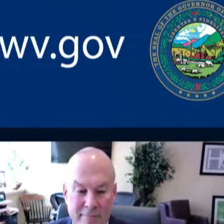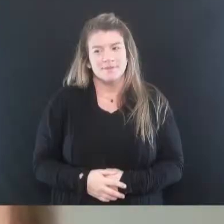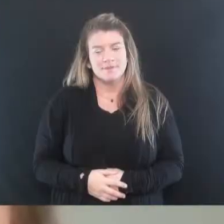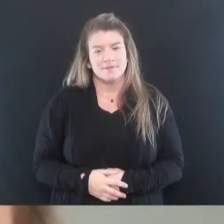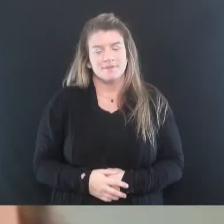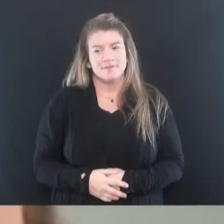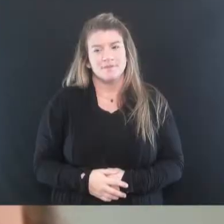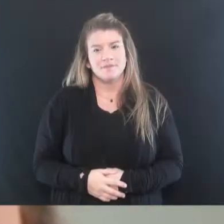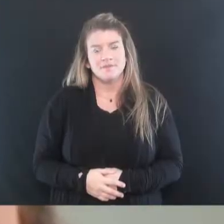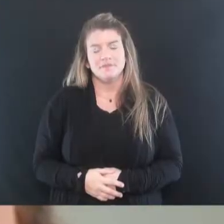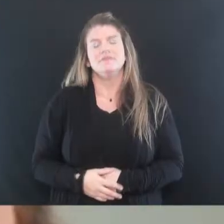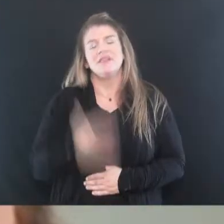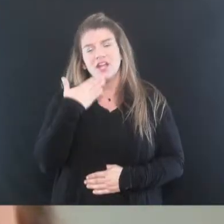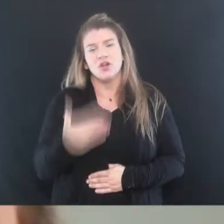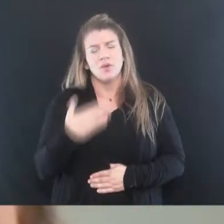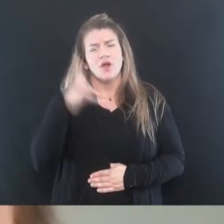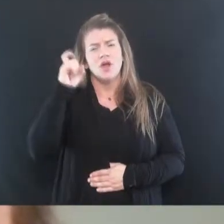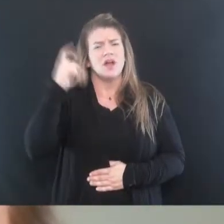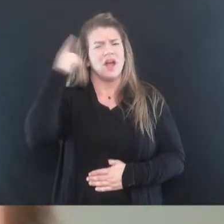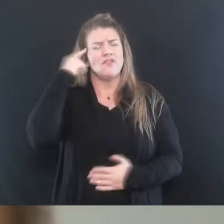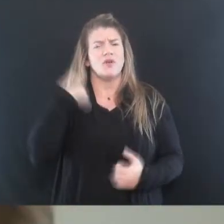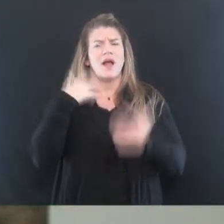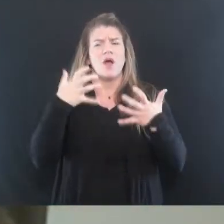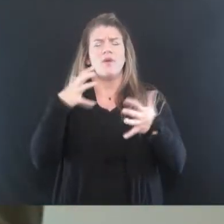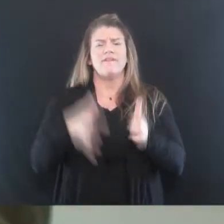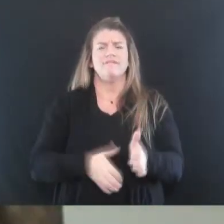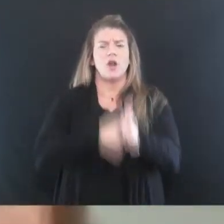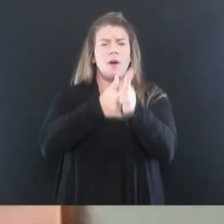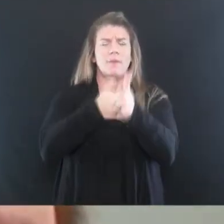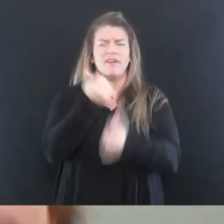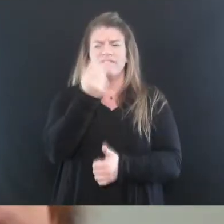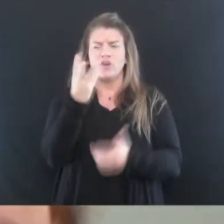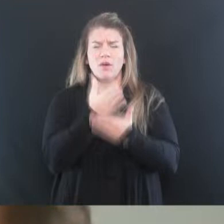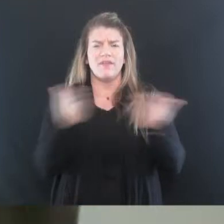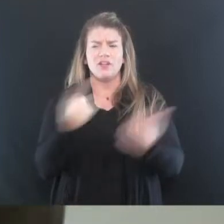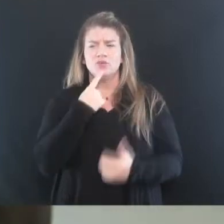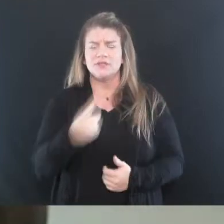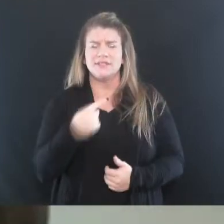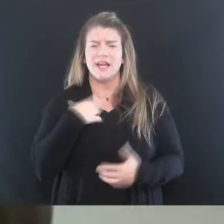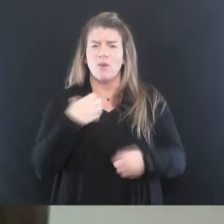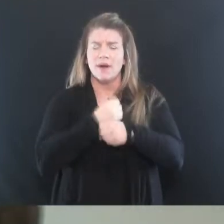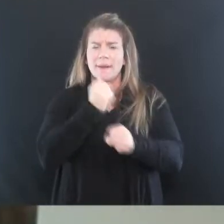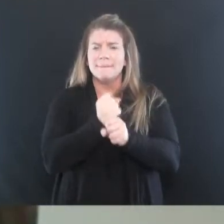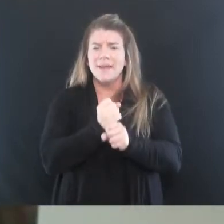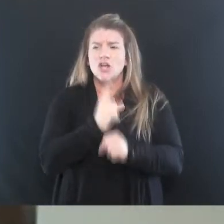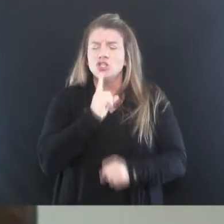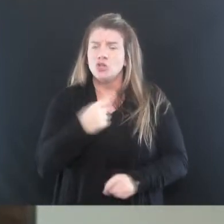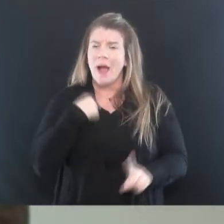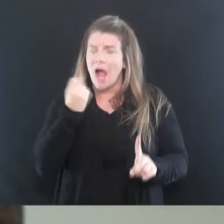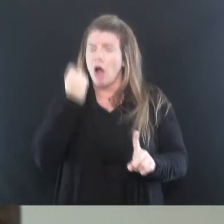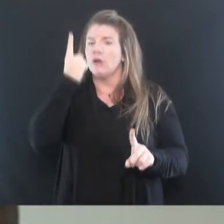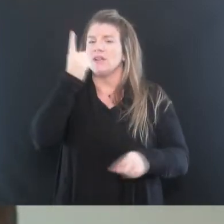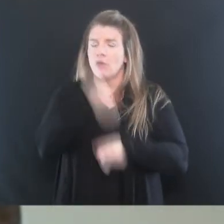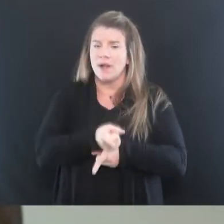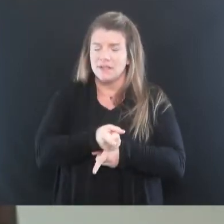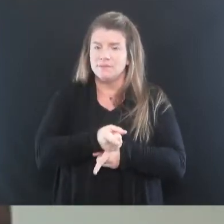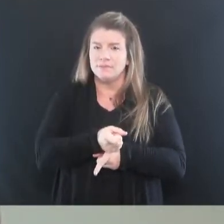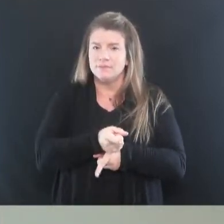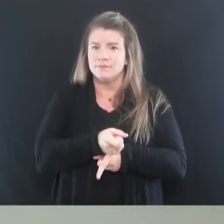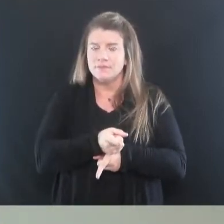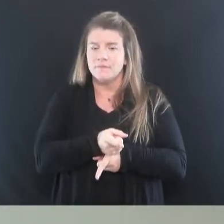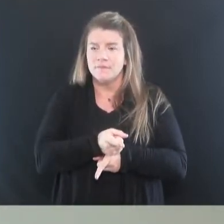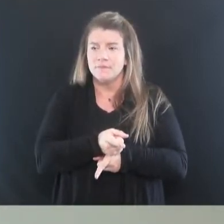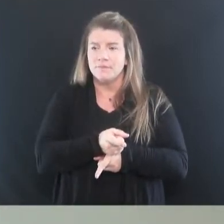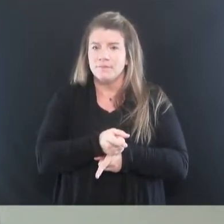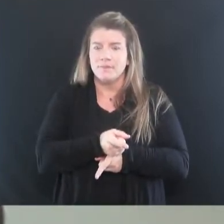Thank you, Governor. I wanted to follow up on a couple of things you said, make sure I was understanding correctly. I